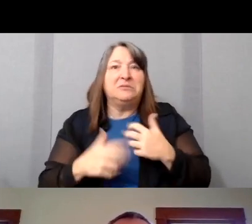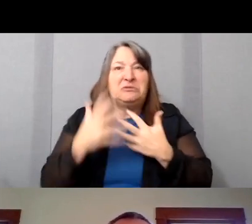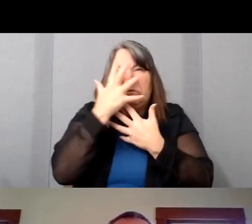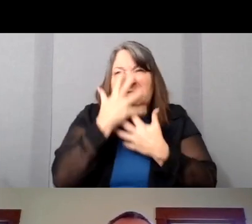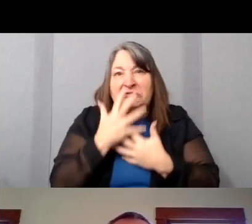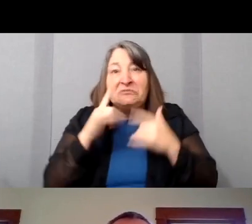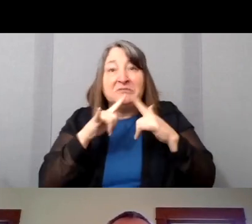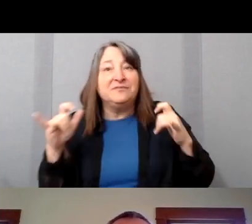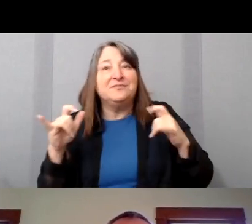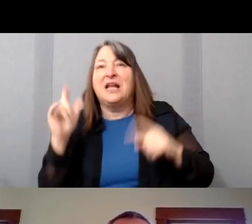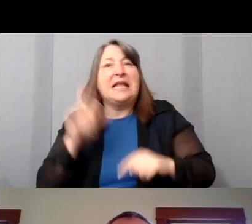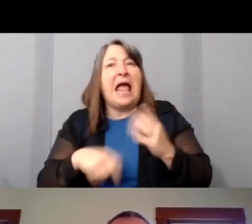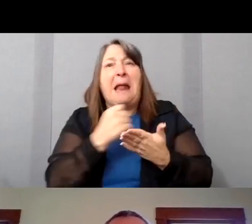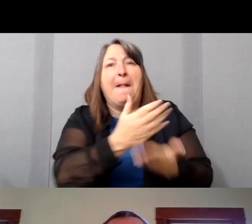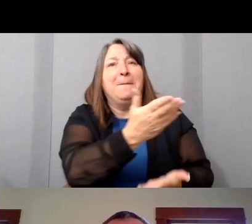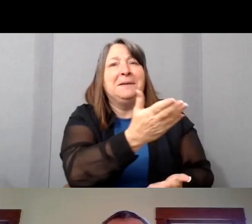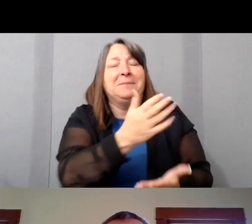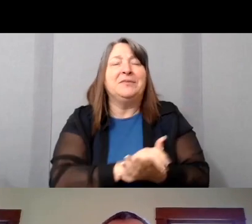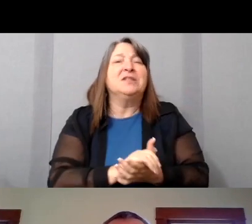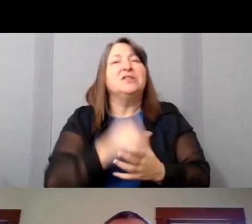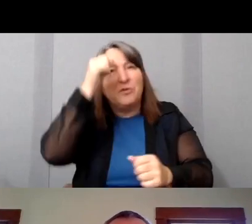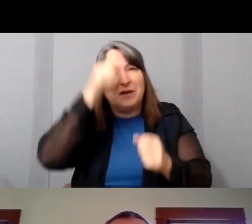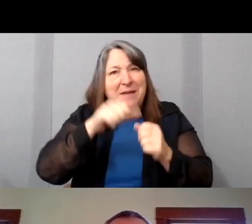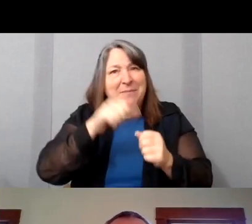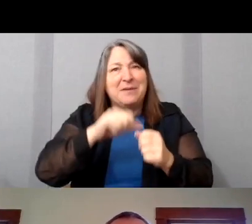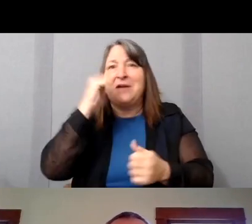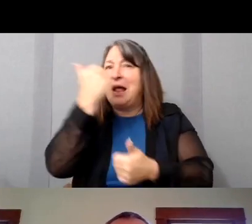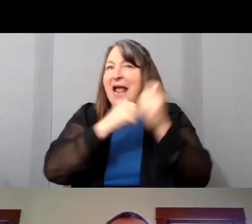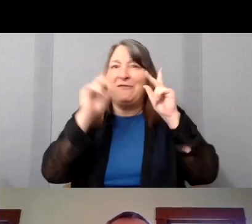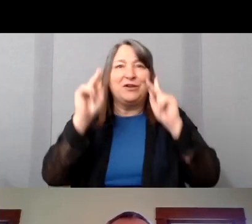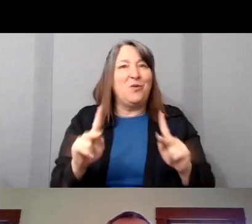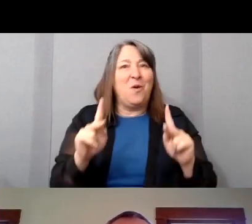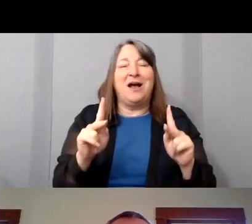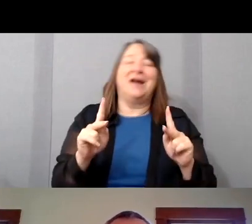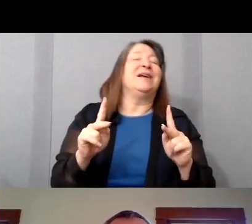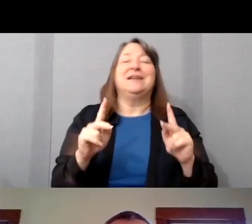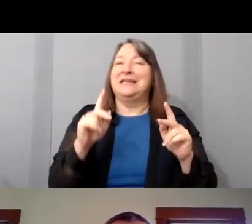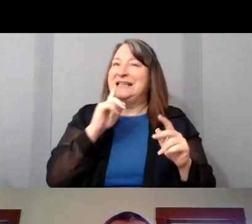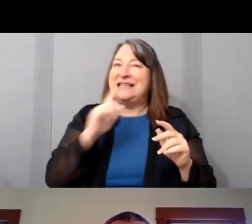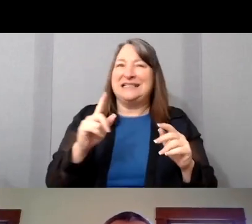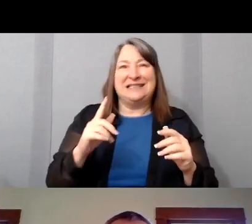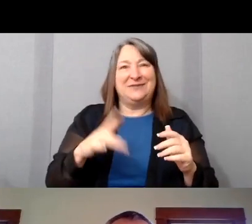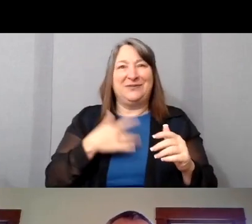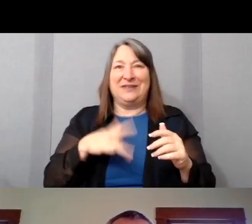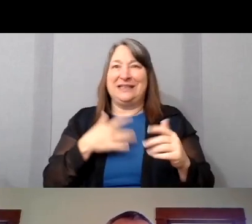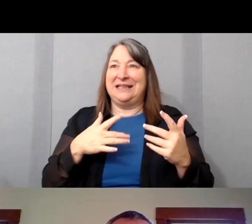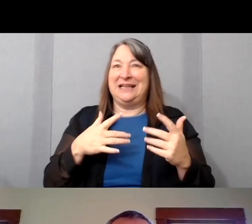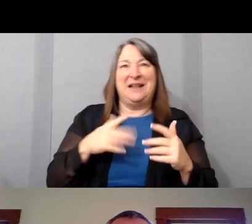that, not everyone's going to be operating at full capacity or handling